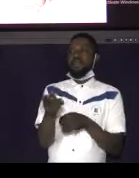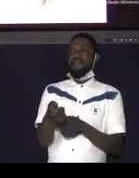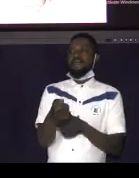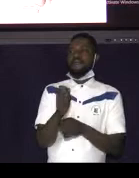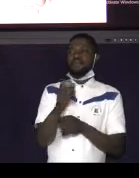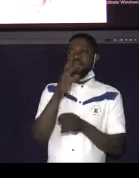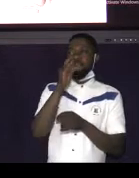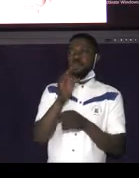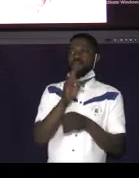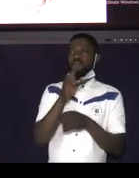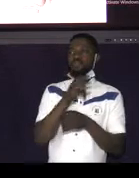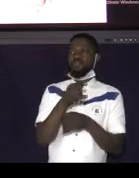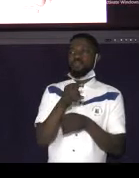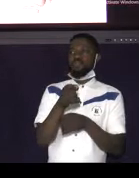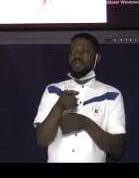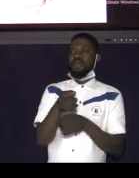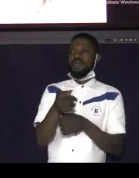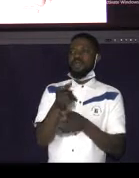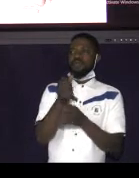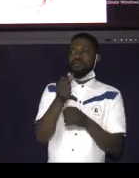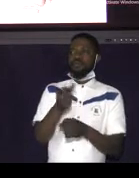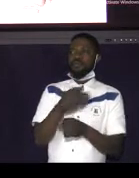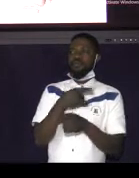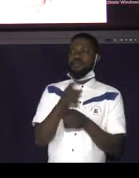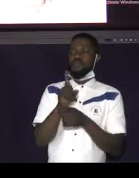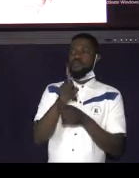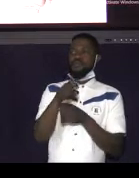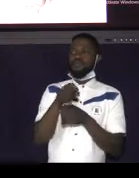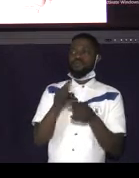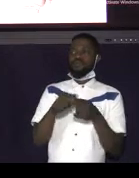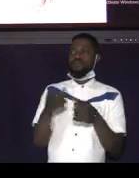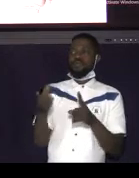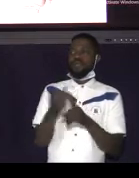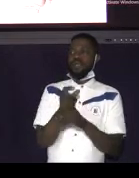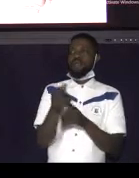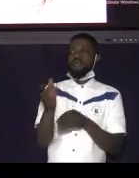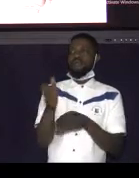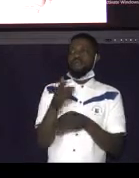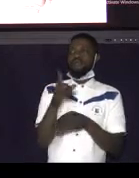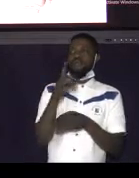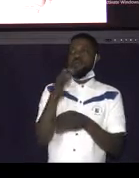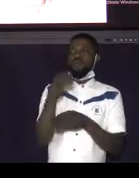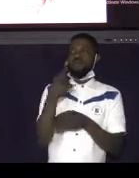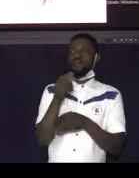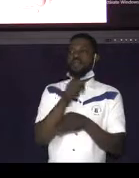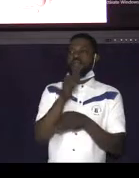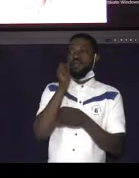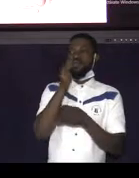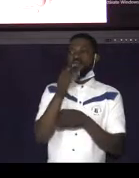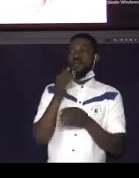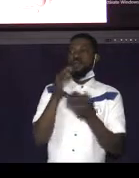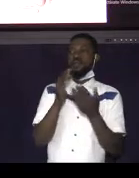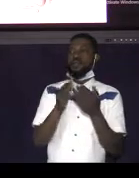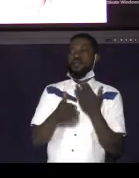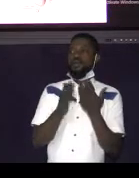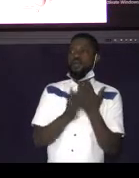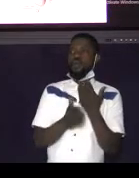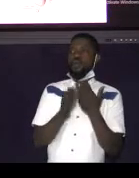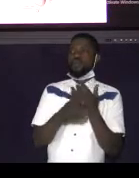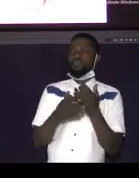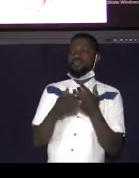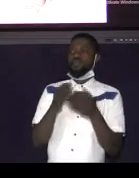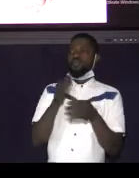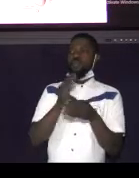fisherman using a rod and hook to catch fish. That's one of the examples. A woman cutting yam into pieces with